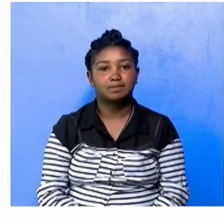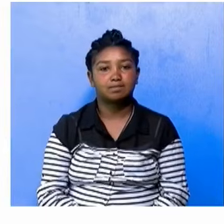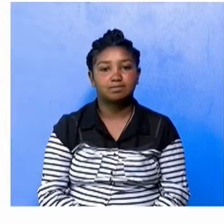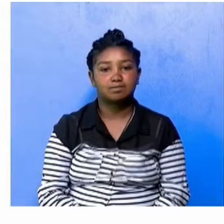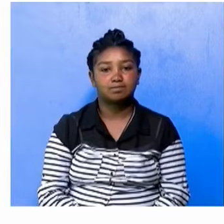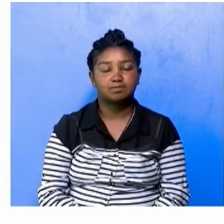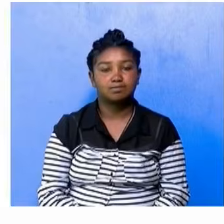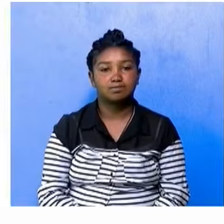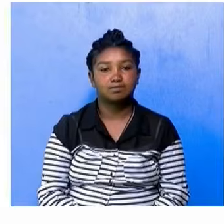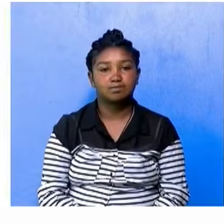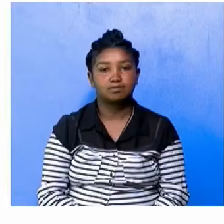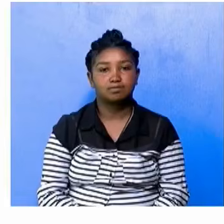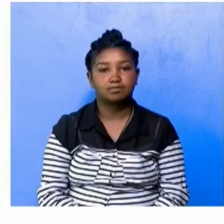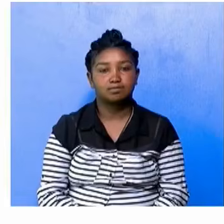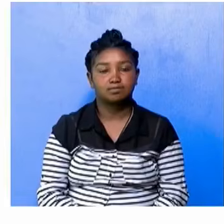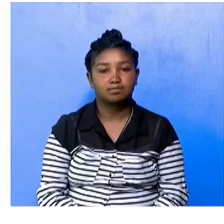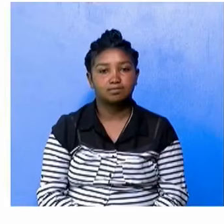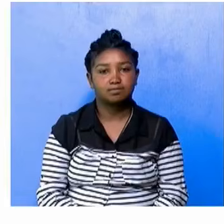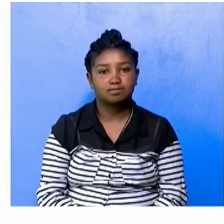for example,